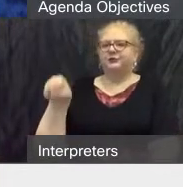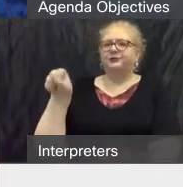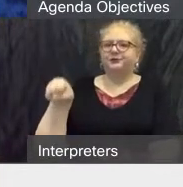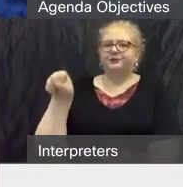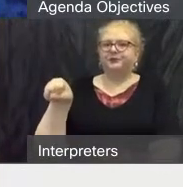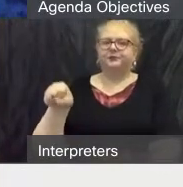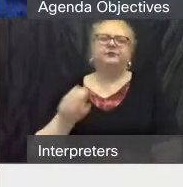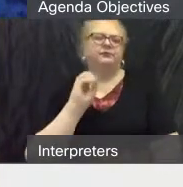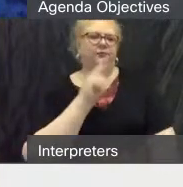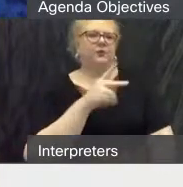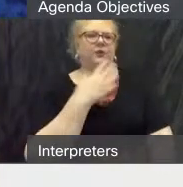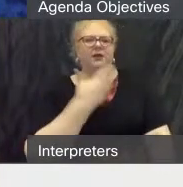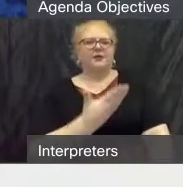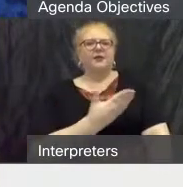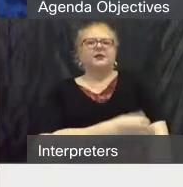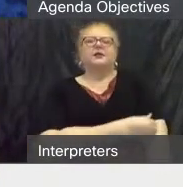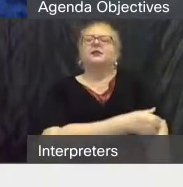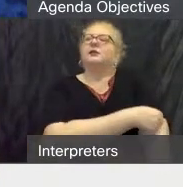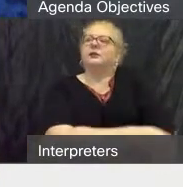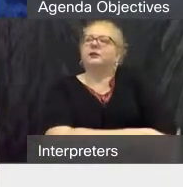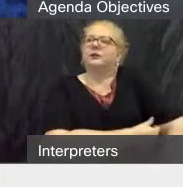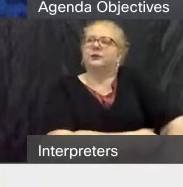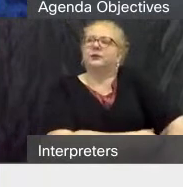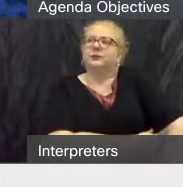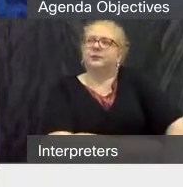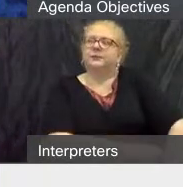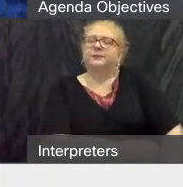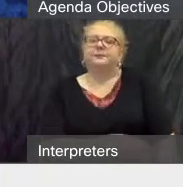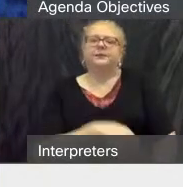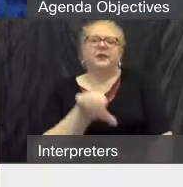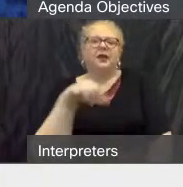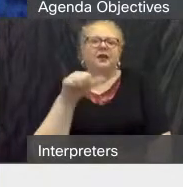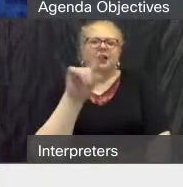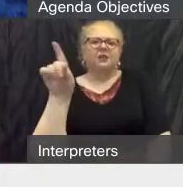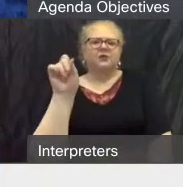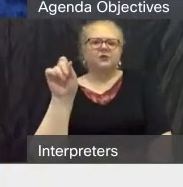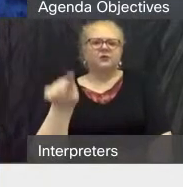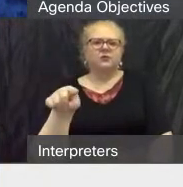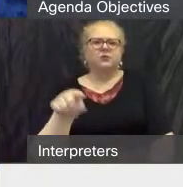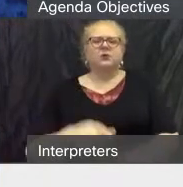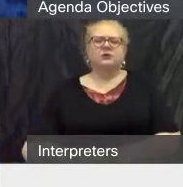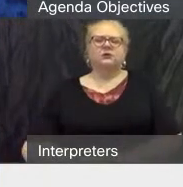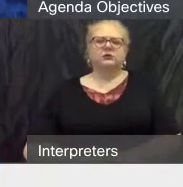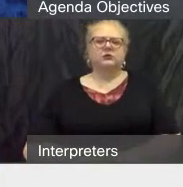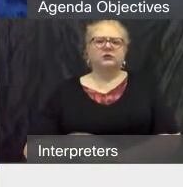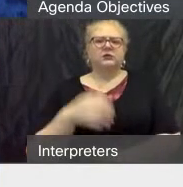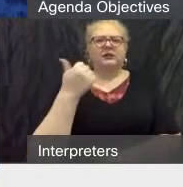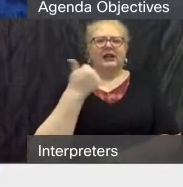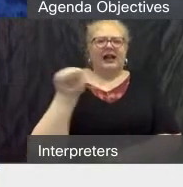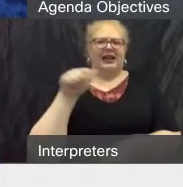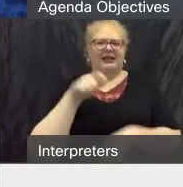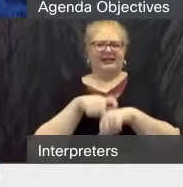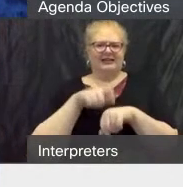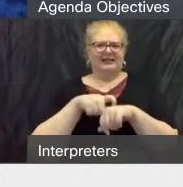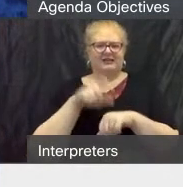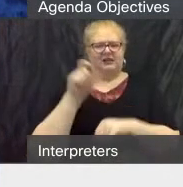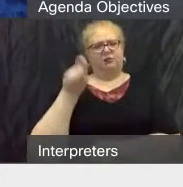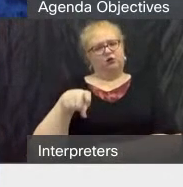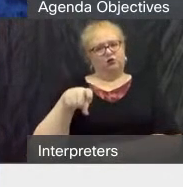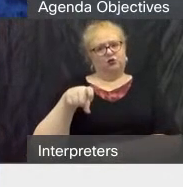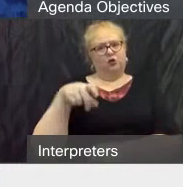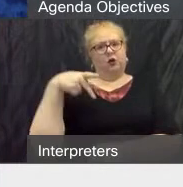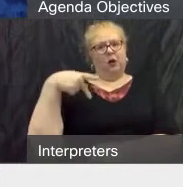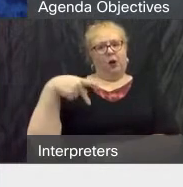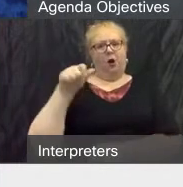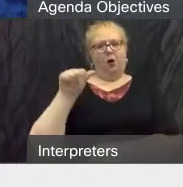Director Hines? One other question. Under any circumstances, should part-time people be working overtime hours?